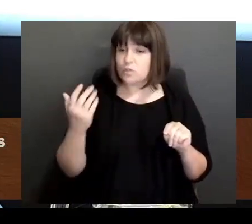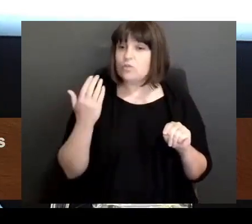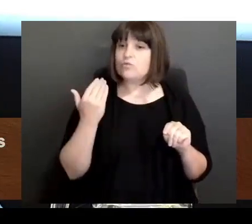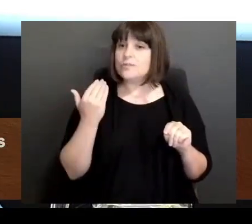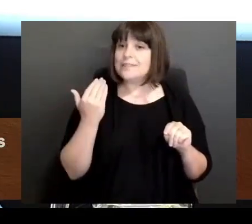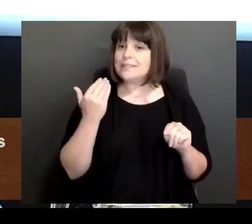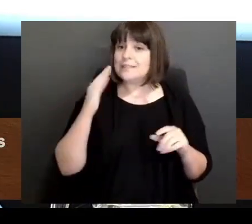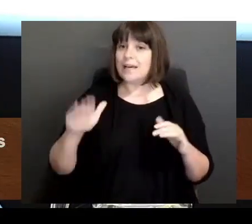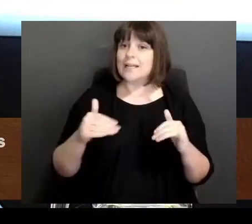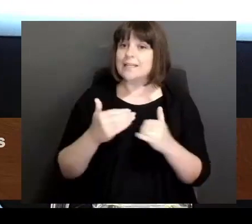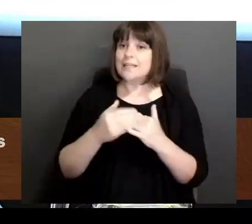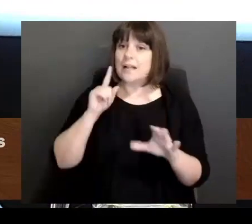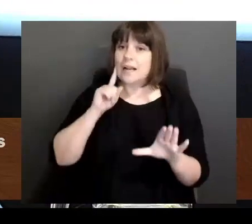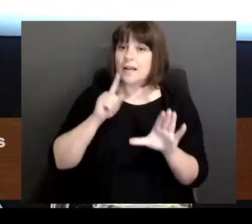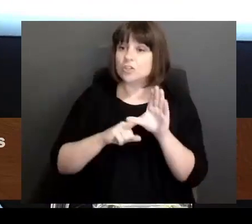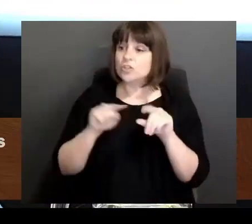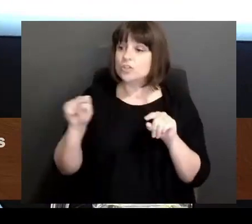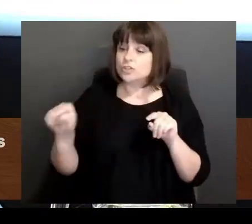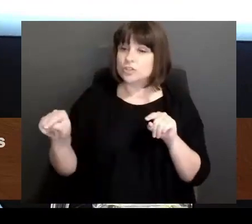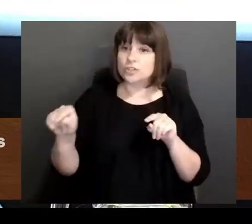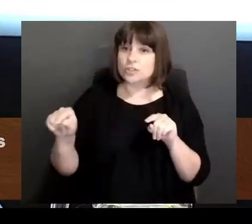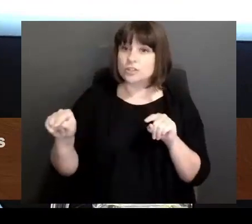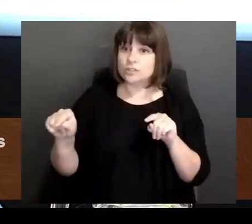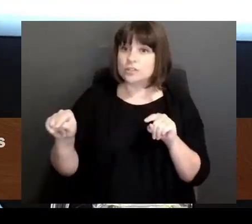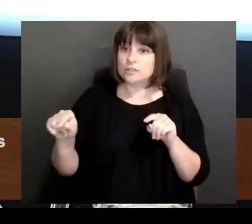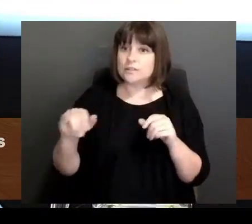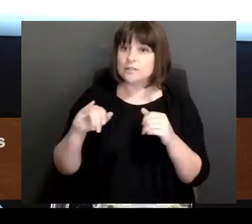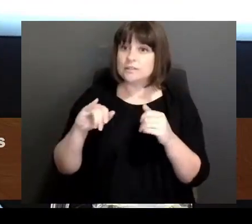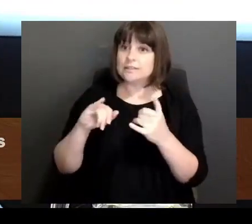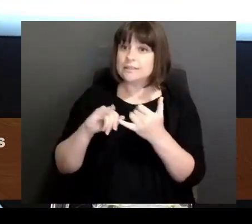end of last year, the State Electricity Commission